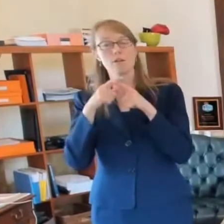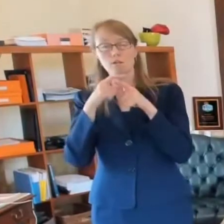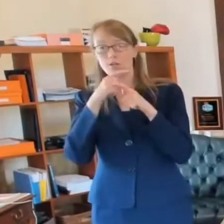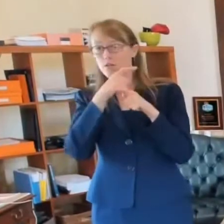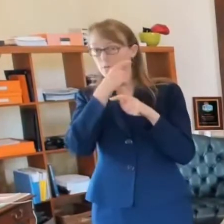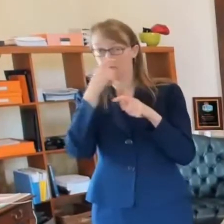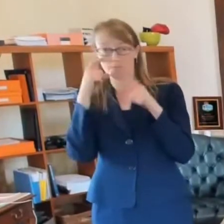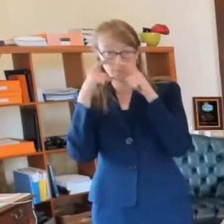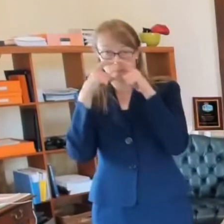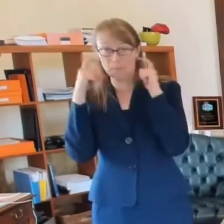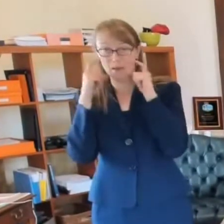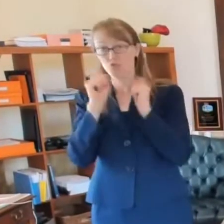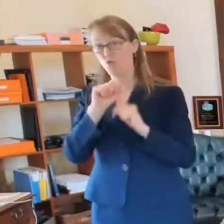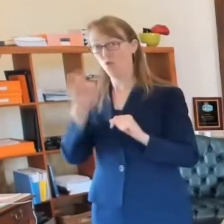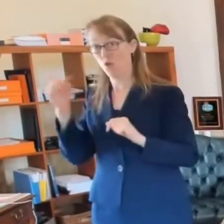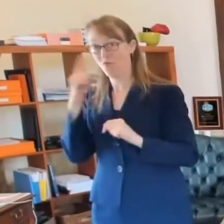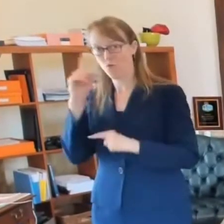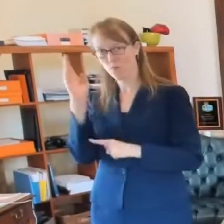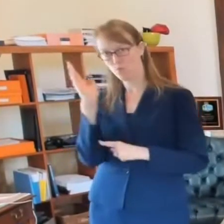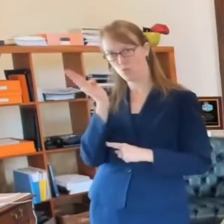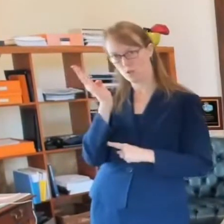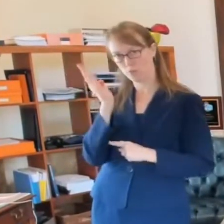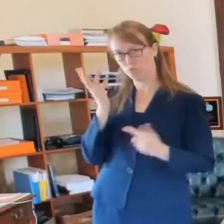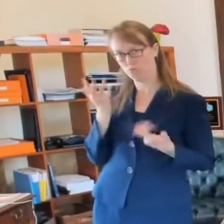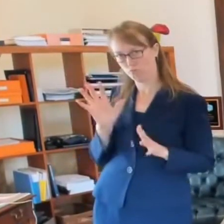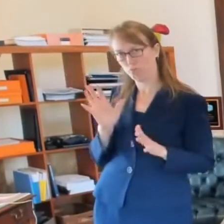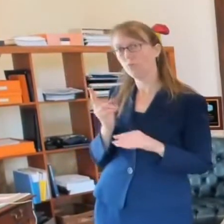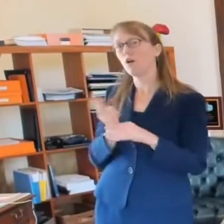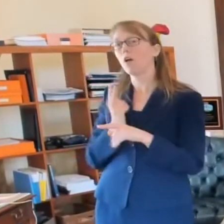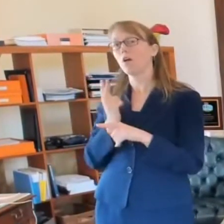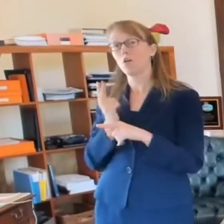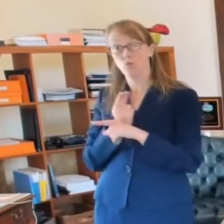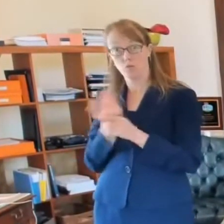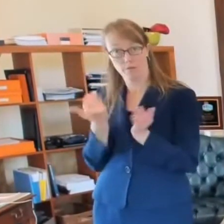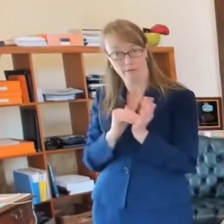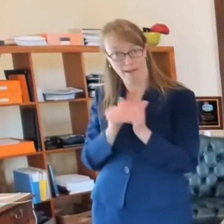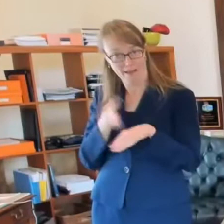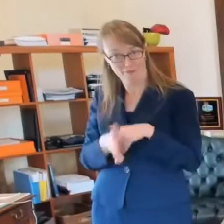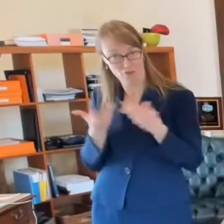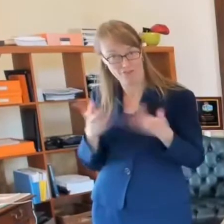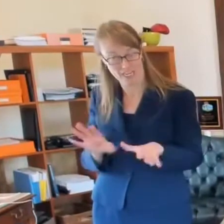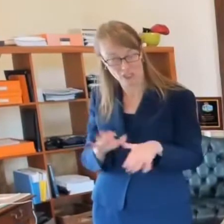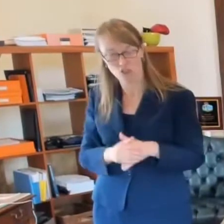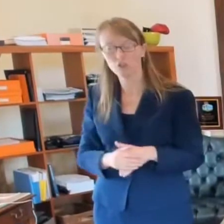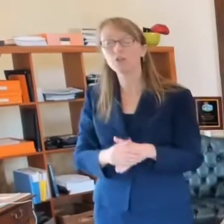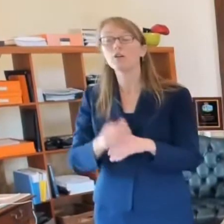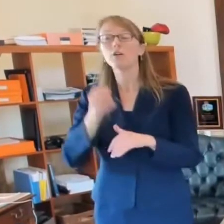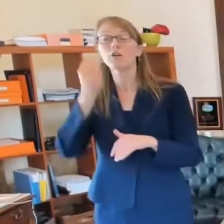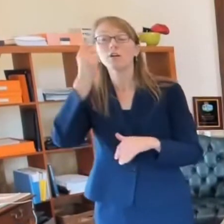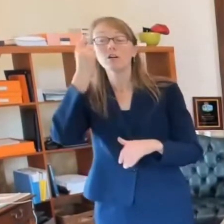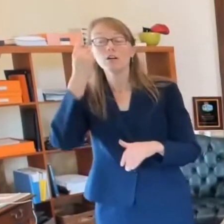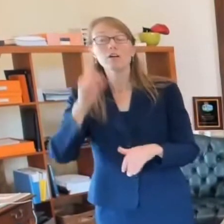wearing masks here. So the data tells us that that's you can get it anywhere.